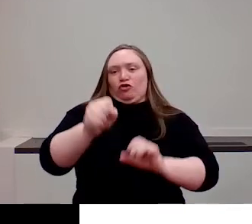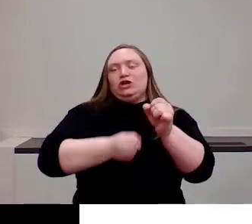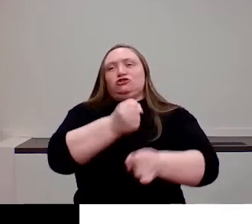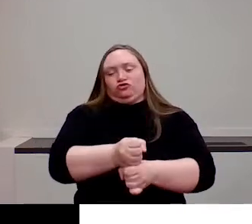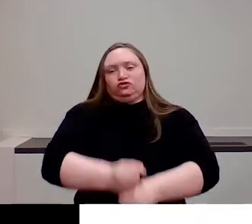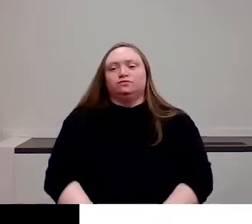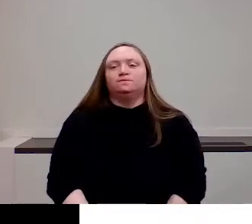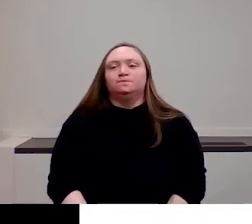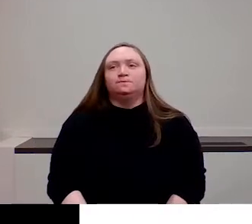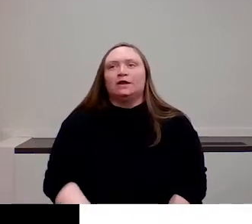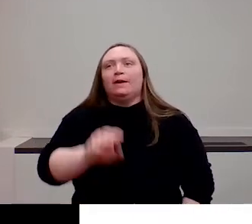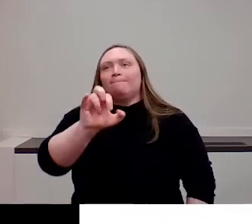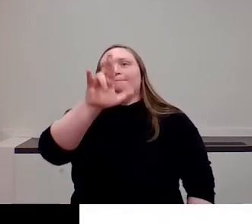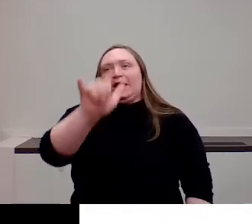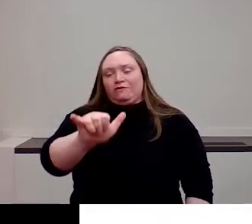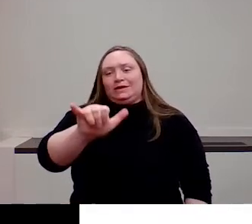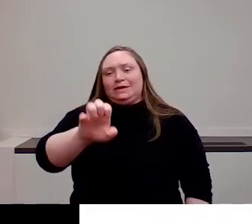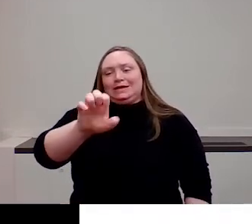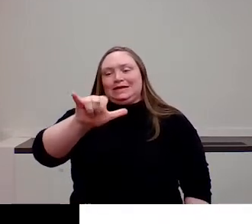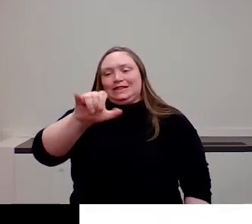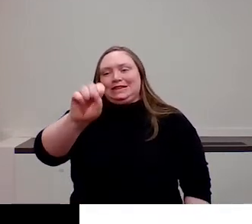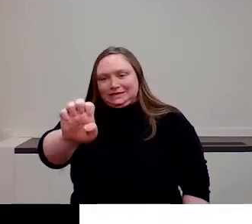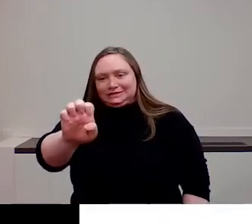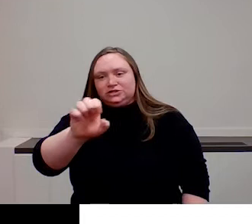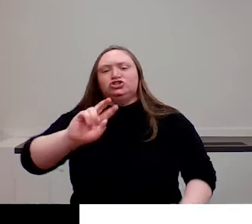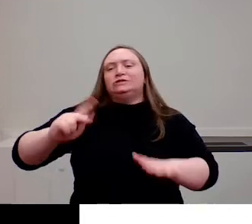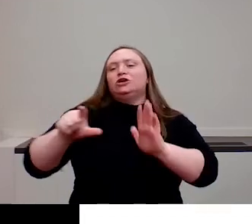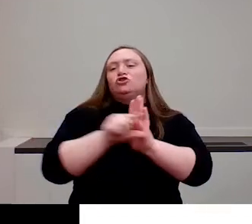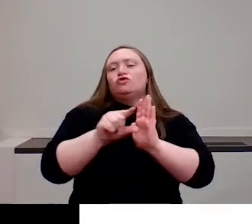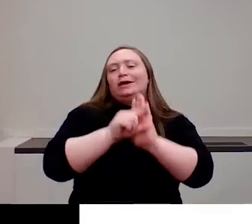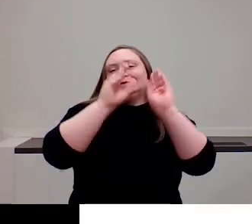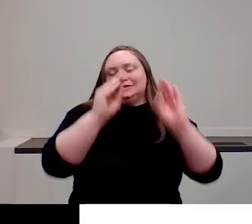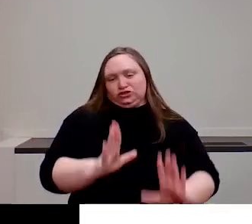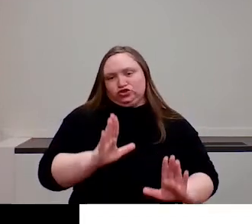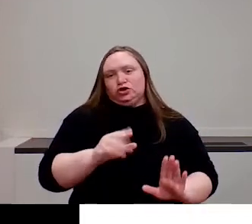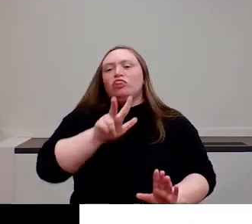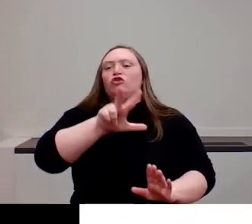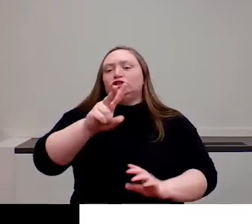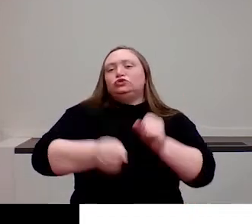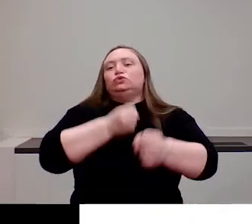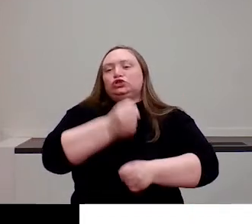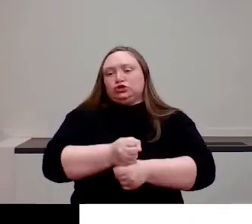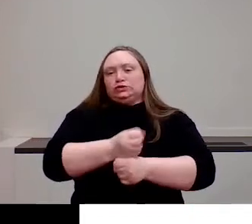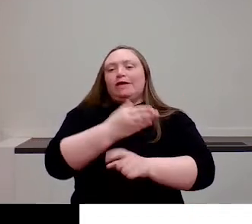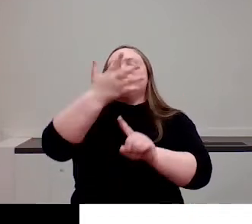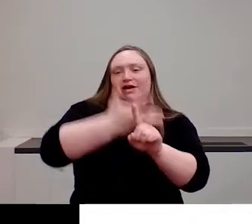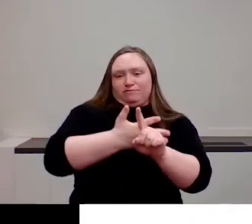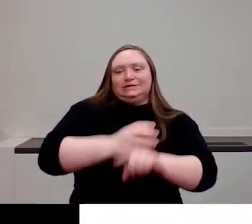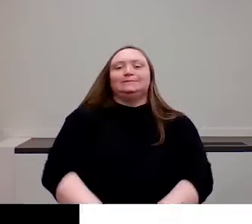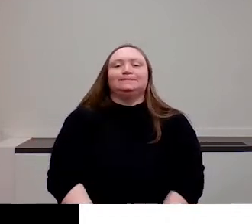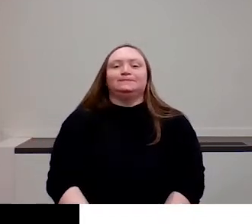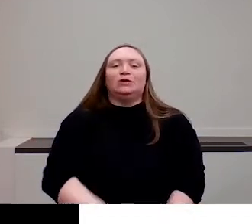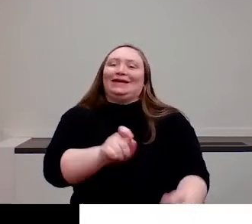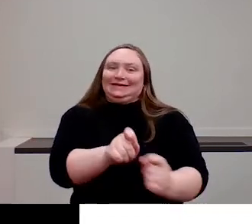years. Mary Elise Wiggle, 2nd grade teacher at DeVoe with 32 years and 5 months to be